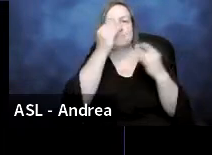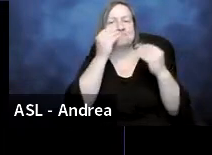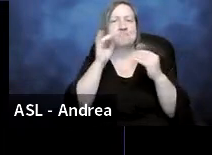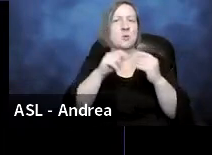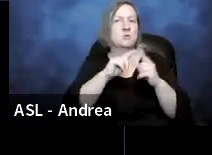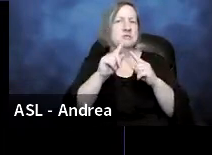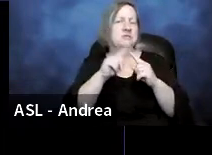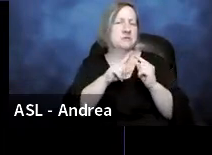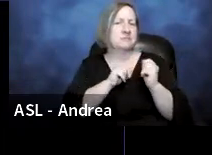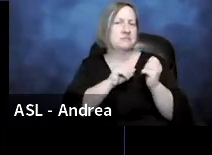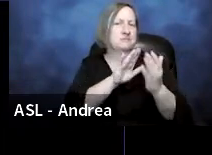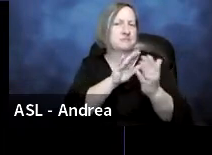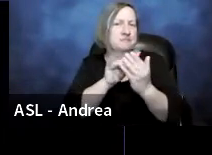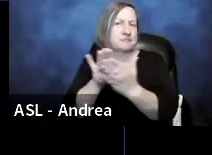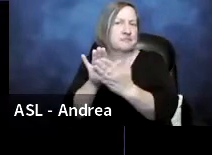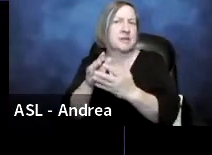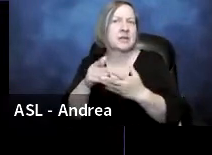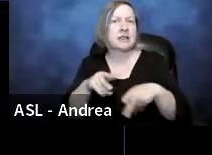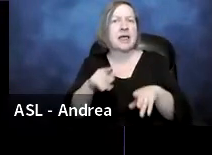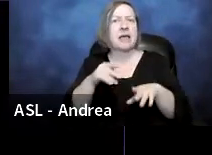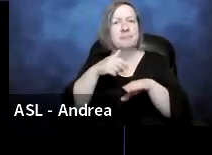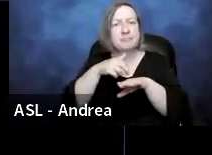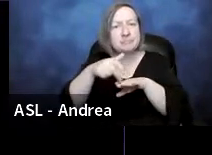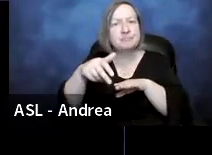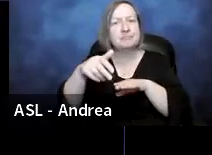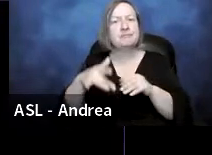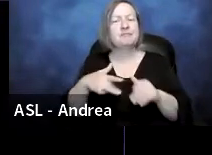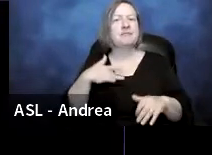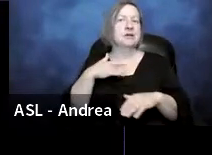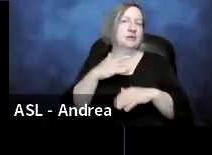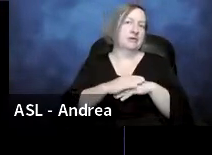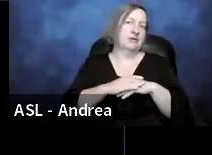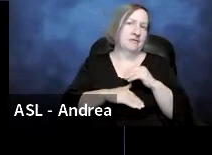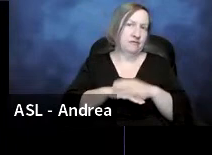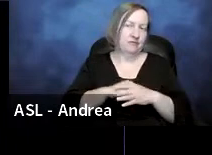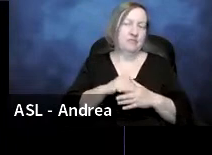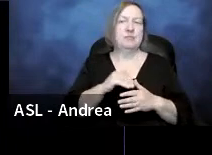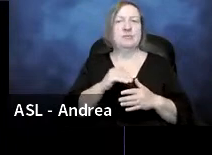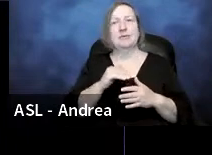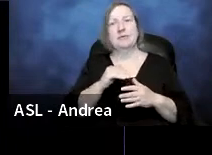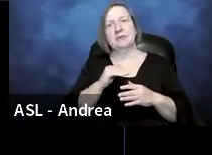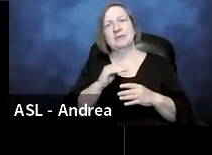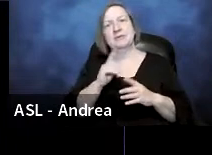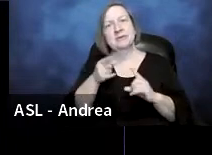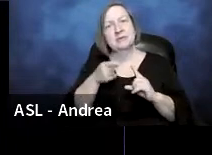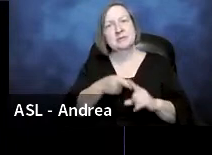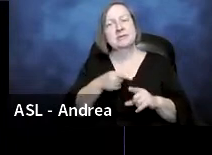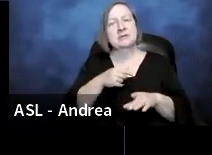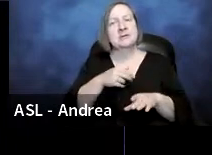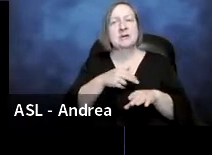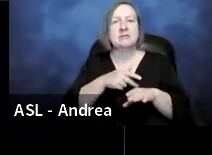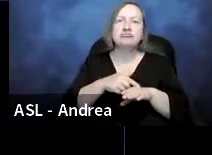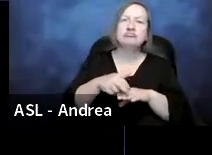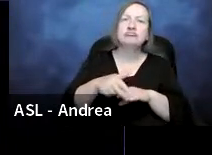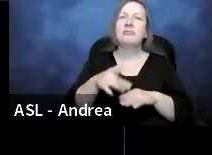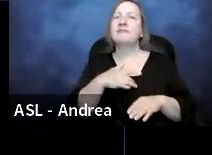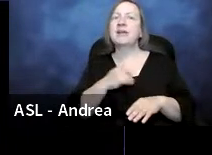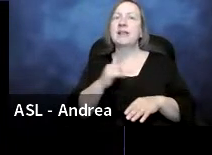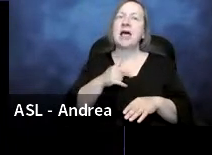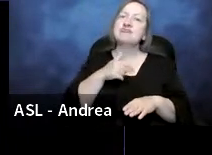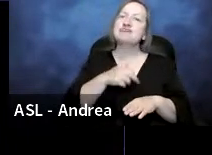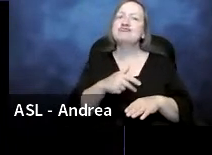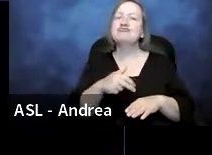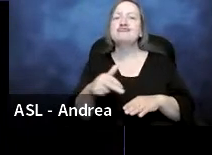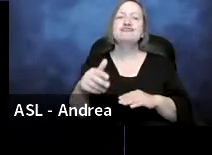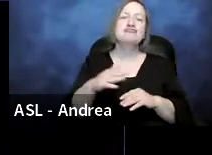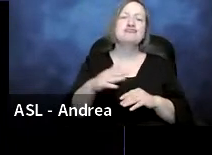those kinds of strategies in order to give the pedestrian realm a very comfortable and specifically pedestrian feel.